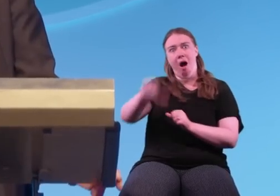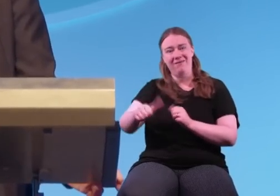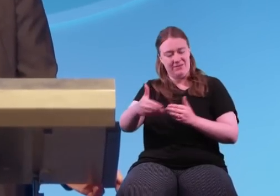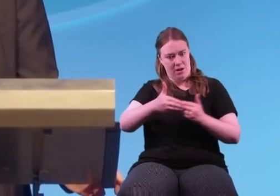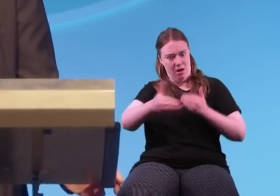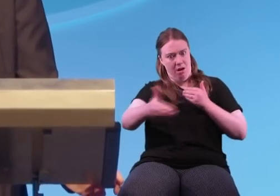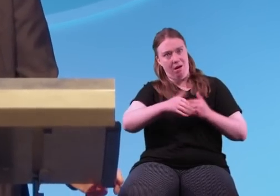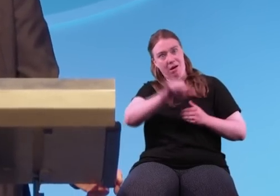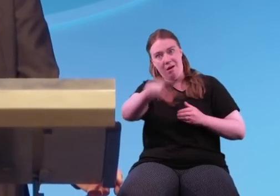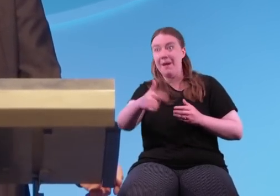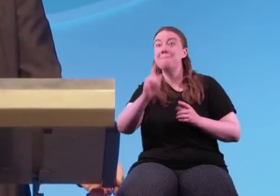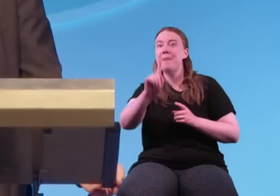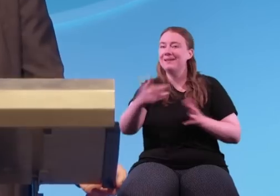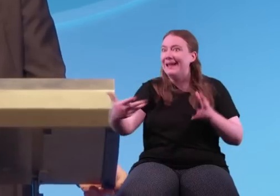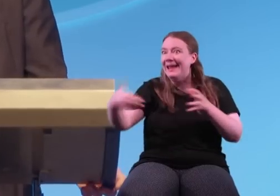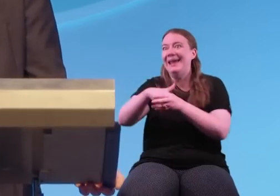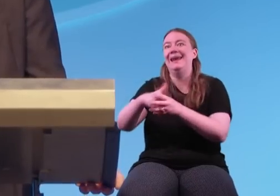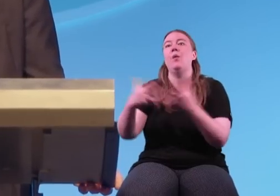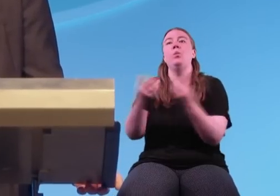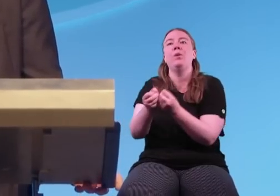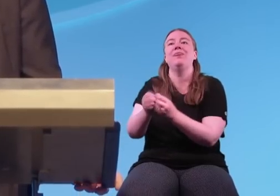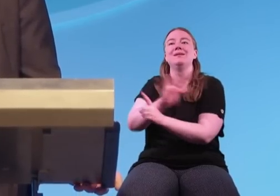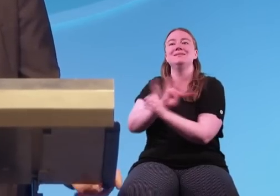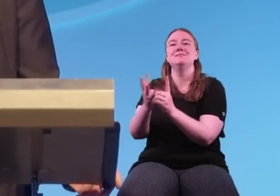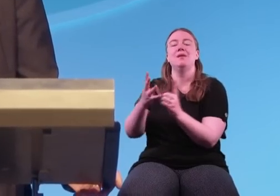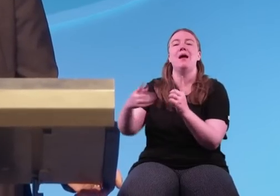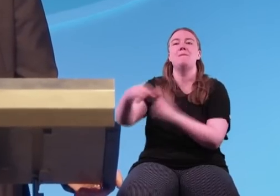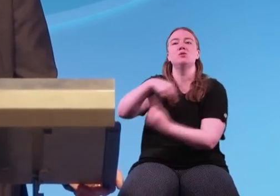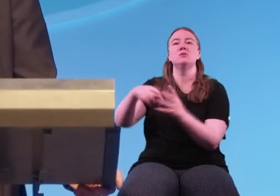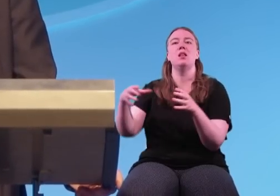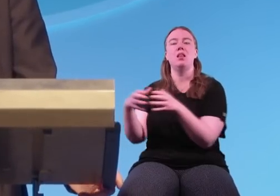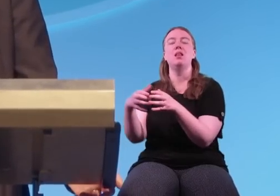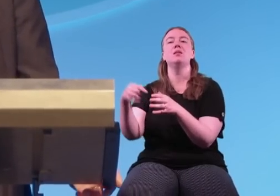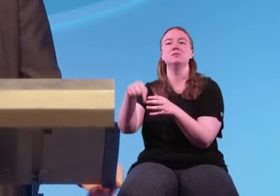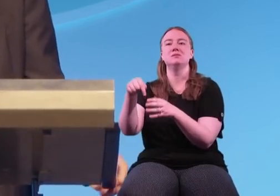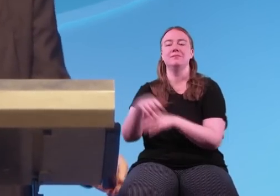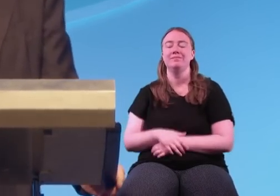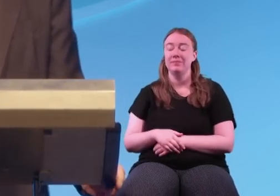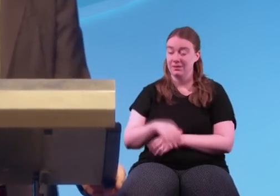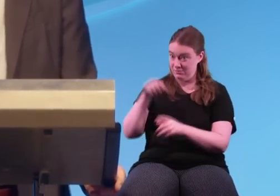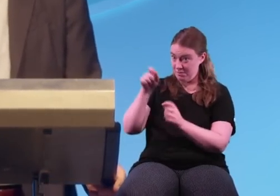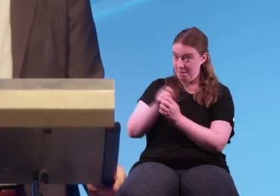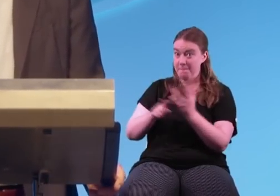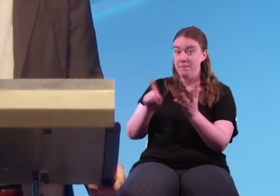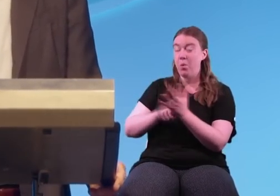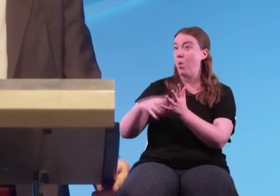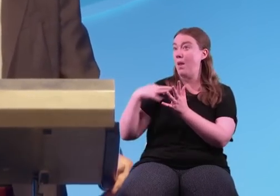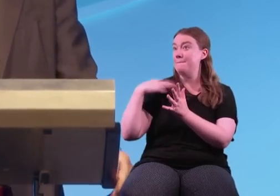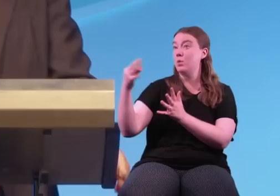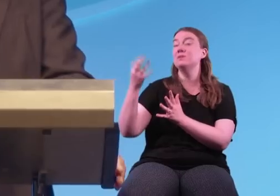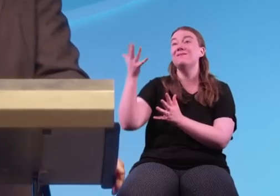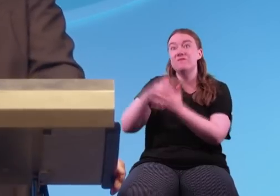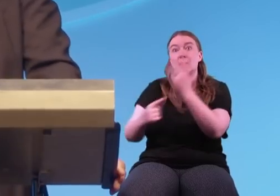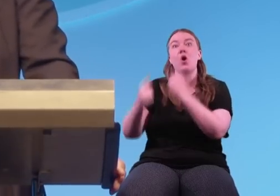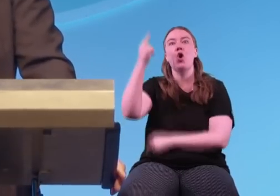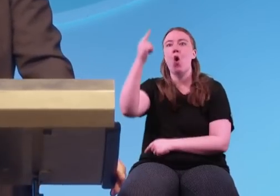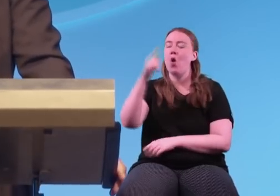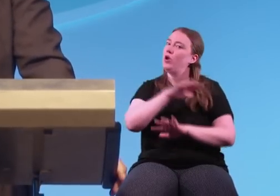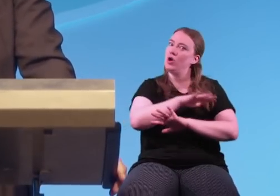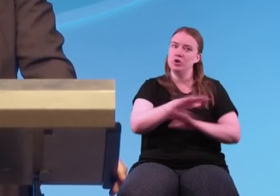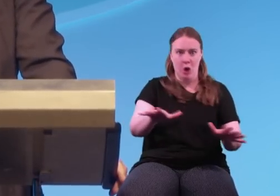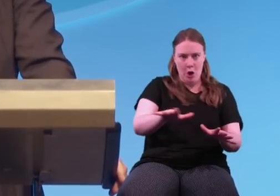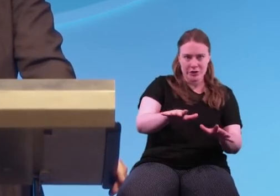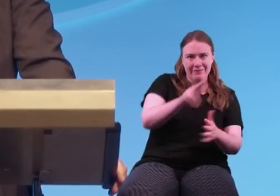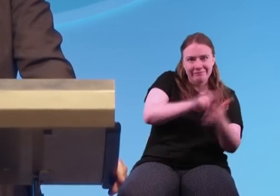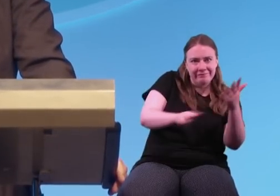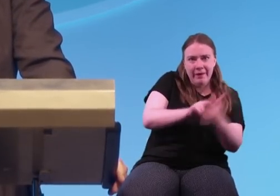listened carefully to this. We recognize that he was appointed by God. He was not appointed by the church. He was not, as he writes to